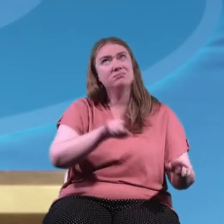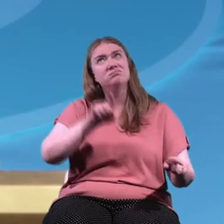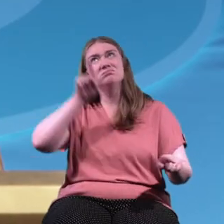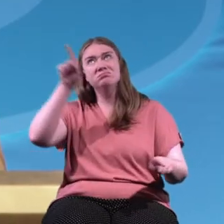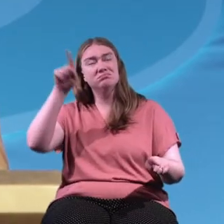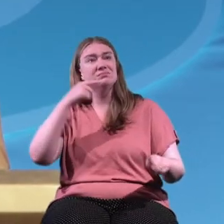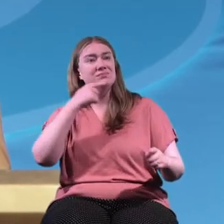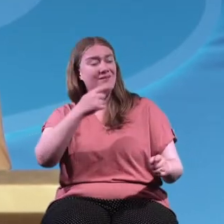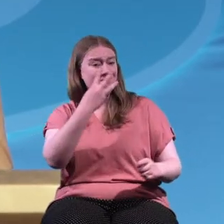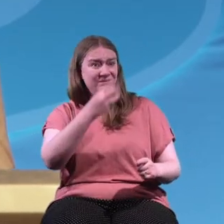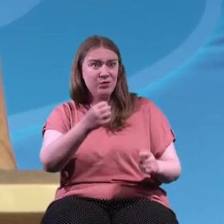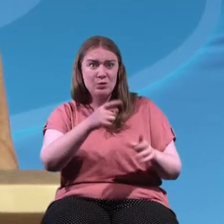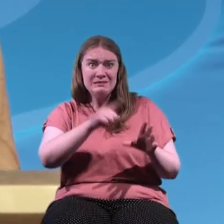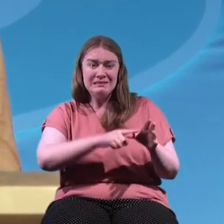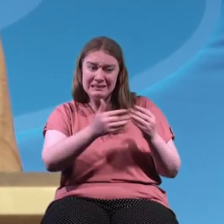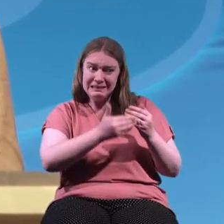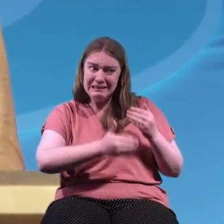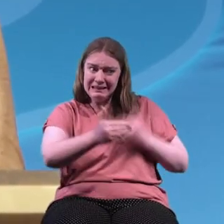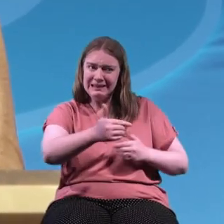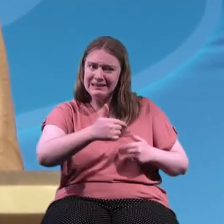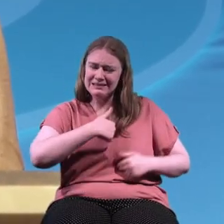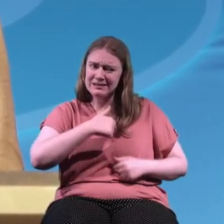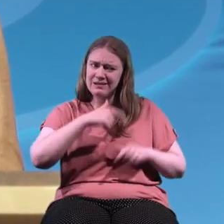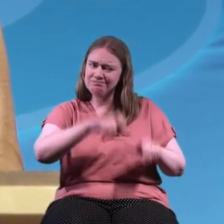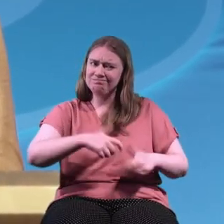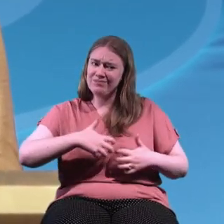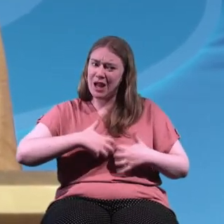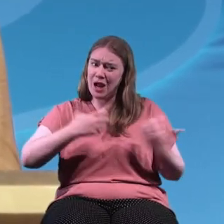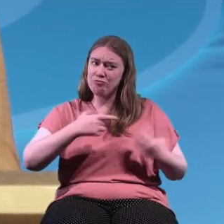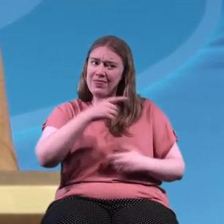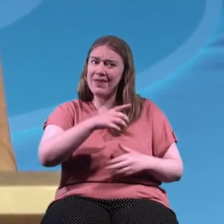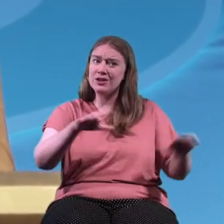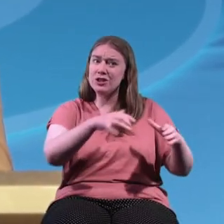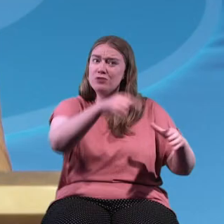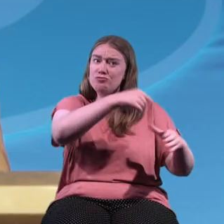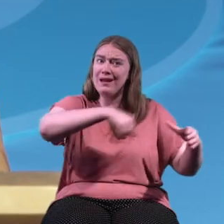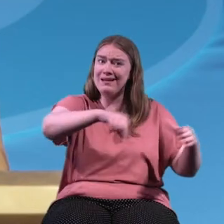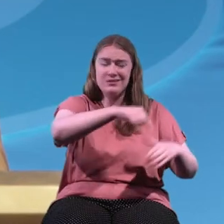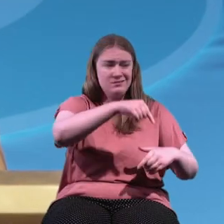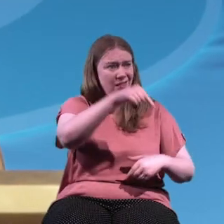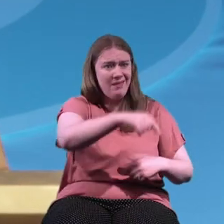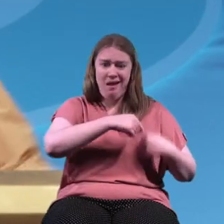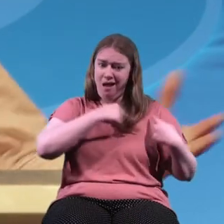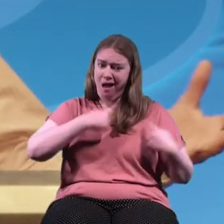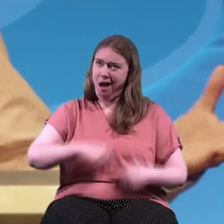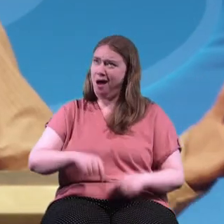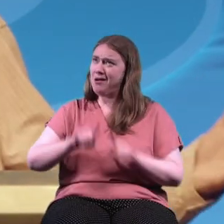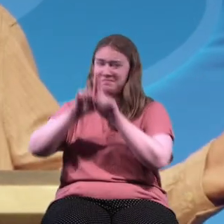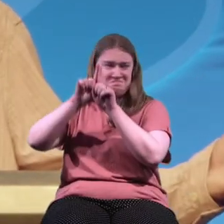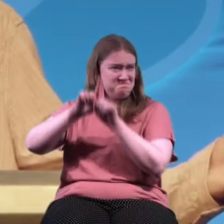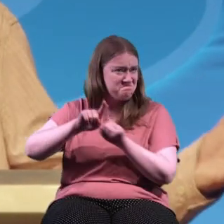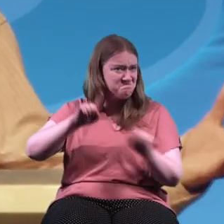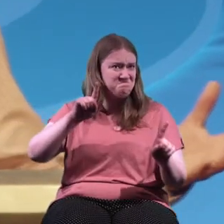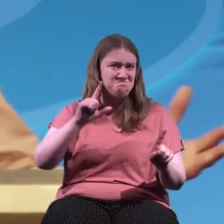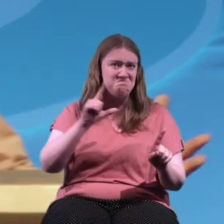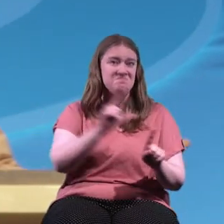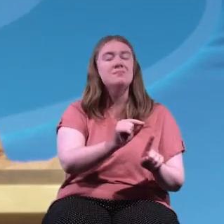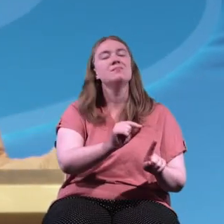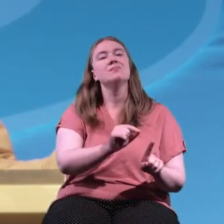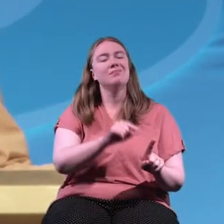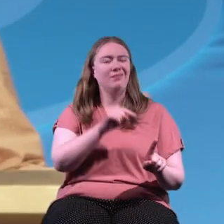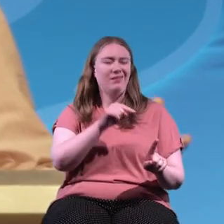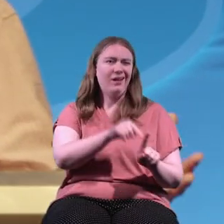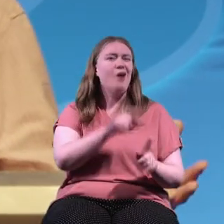people whose hearts go astray, and they have not known my ways. Astray there, maybe a bit of a